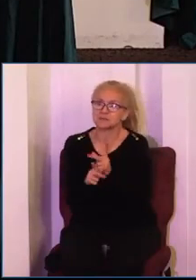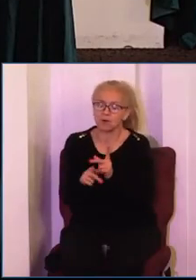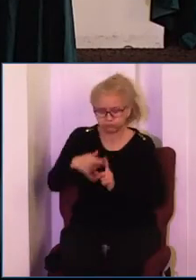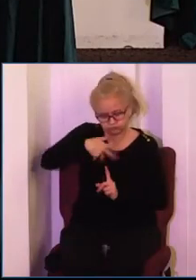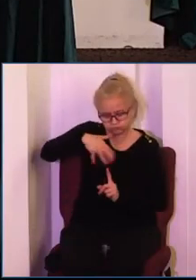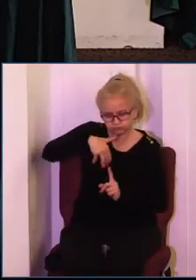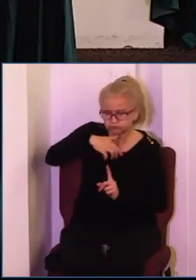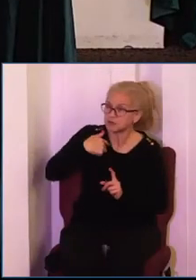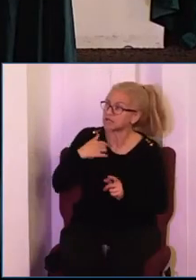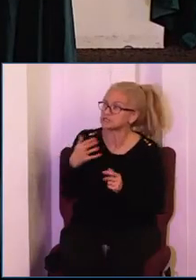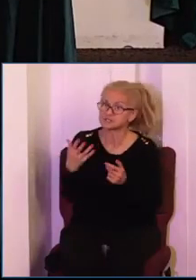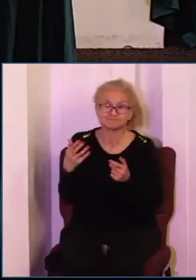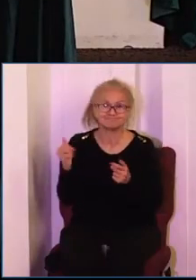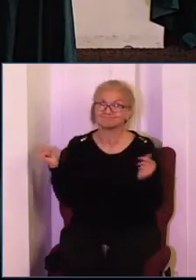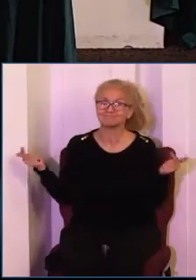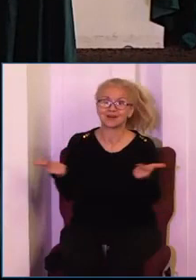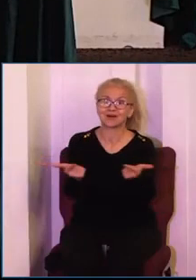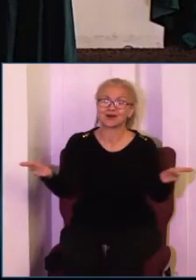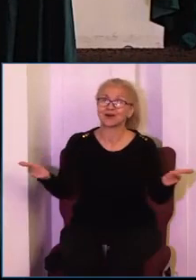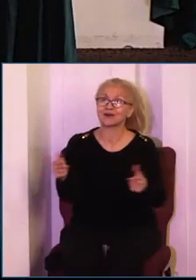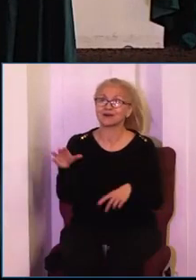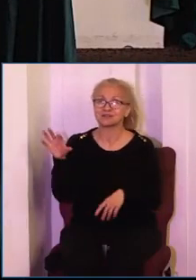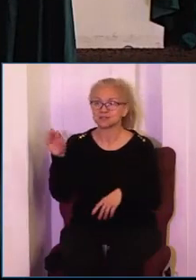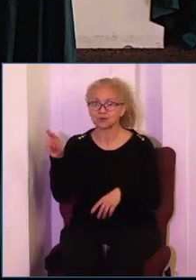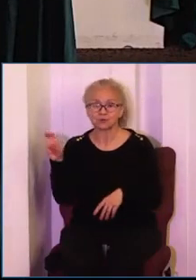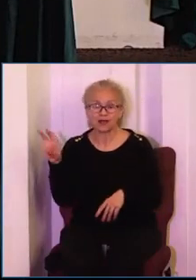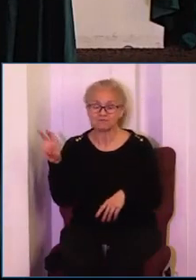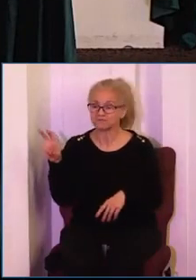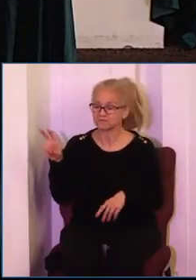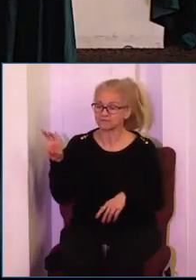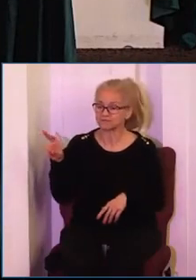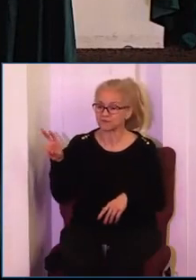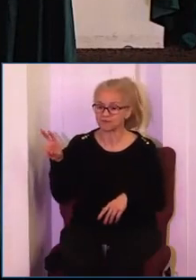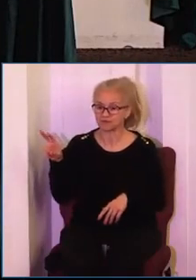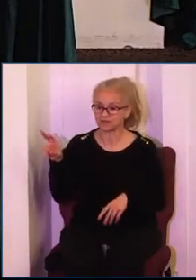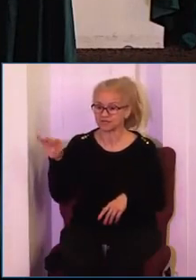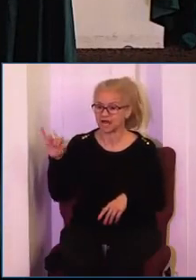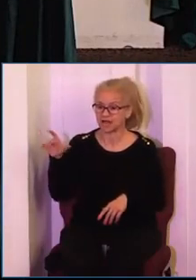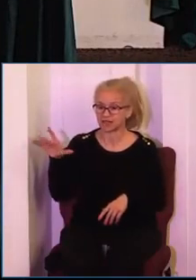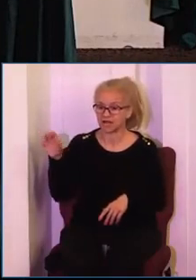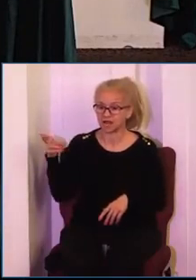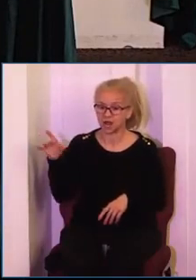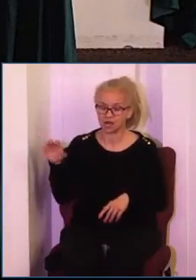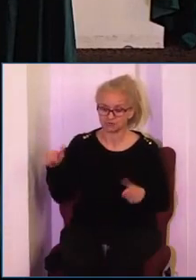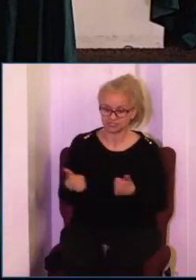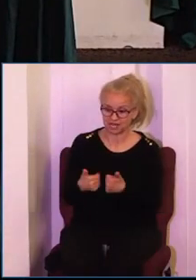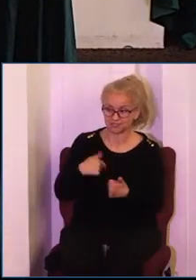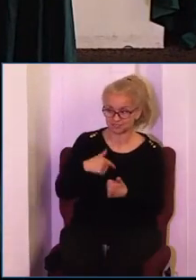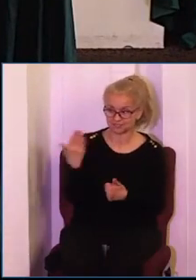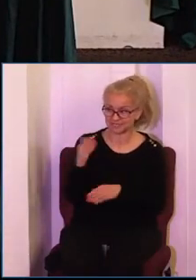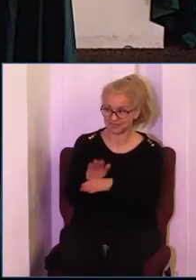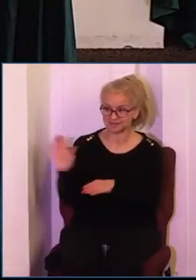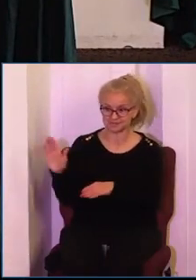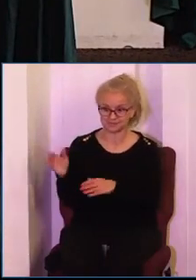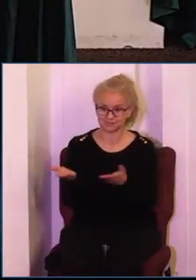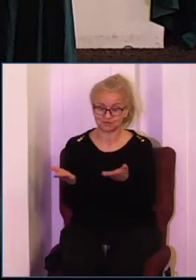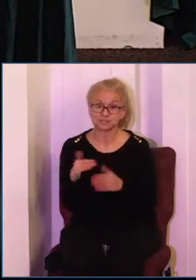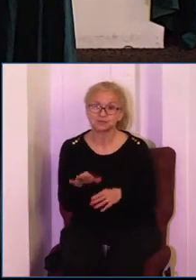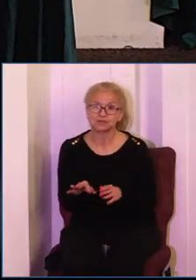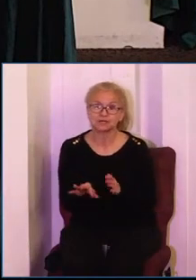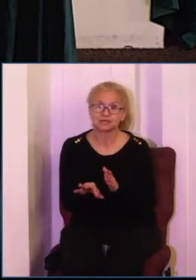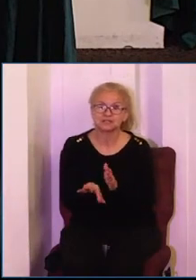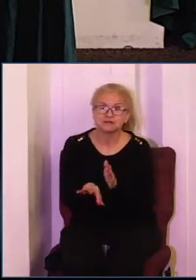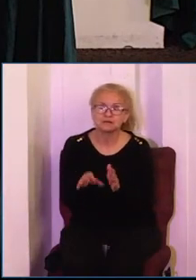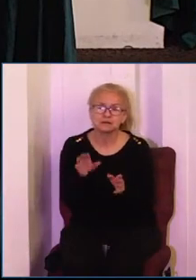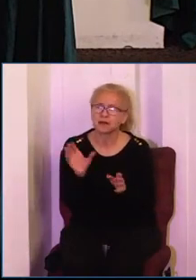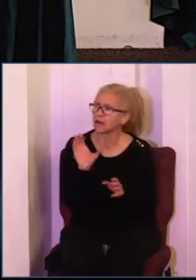us. Reverend Alejandro challenged us last night at our interfaith service to find 10